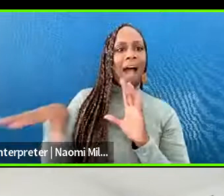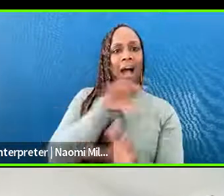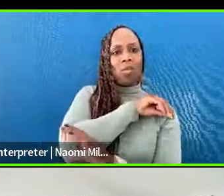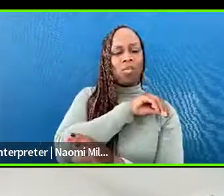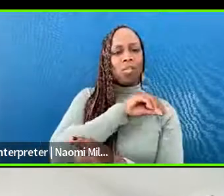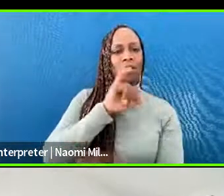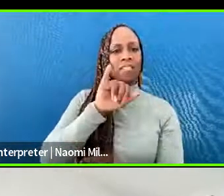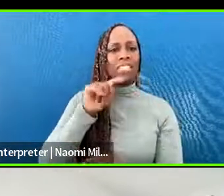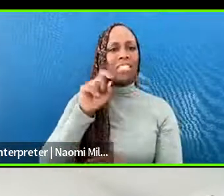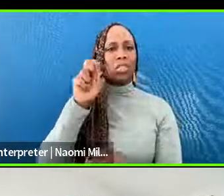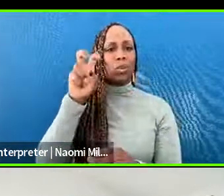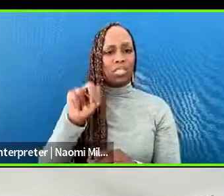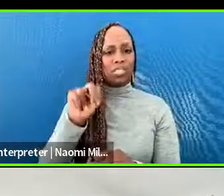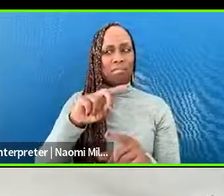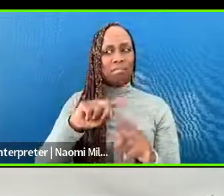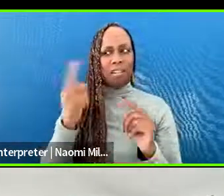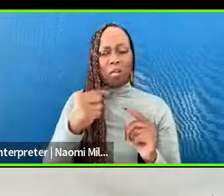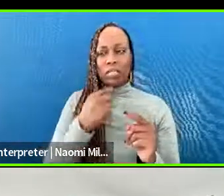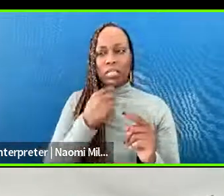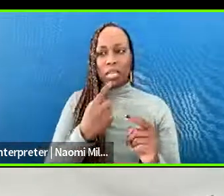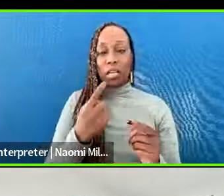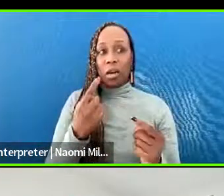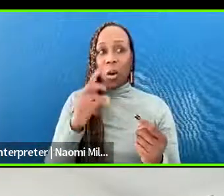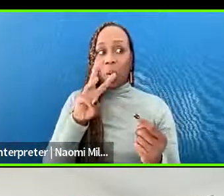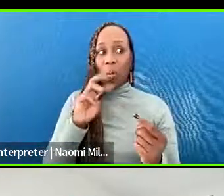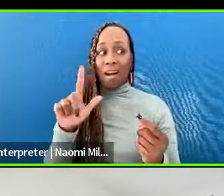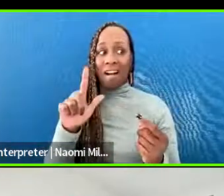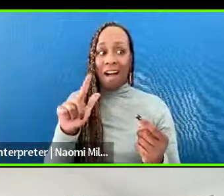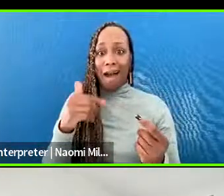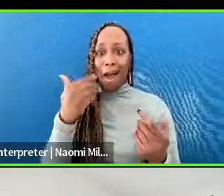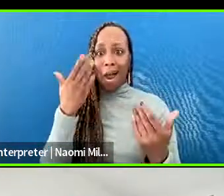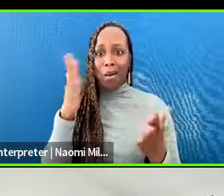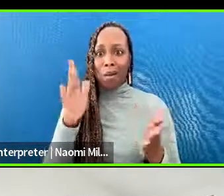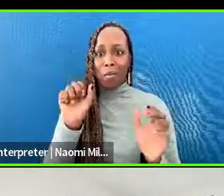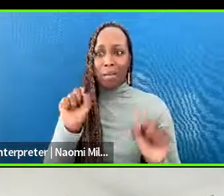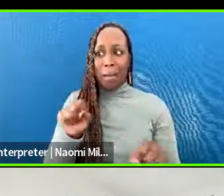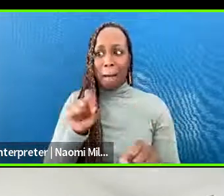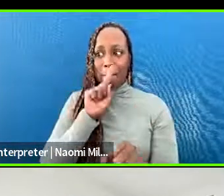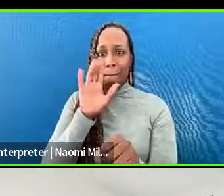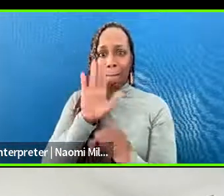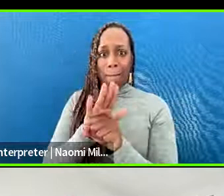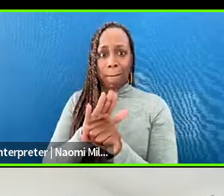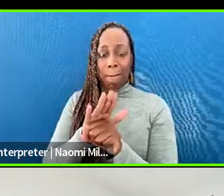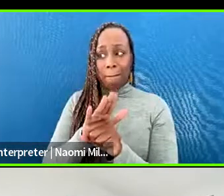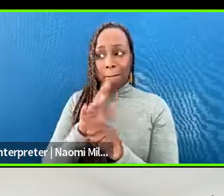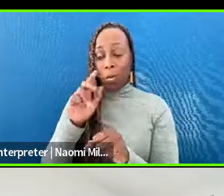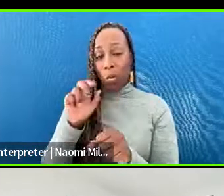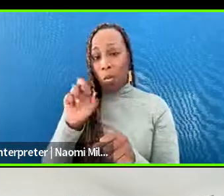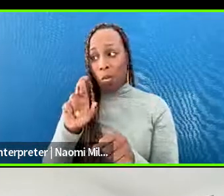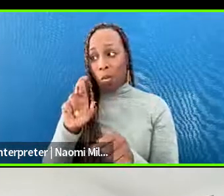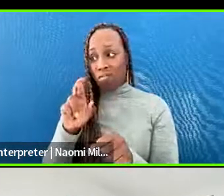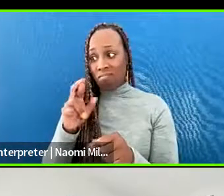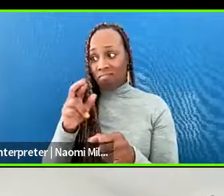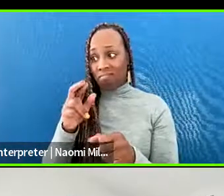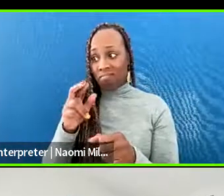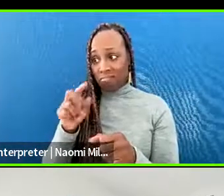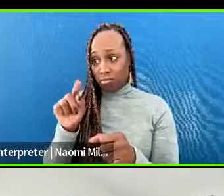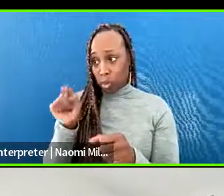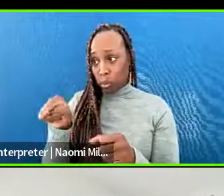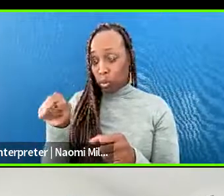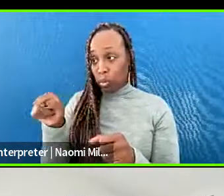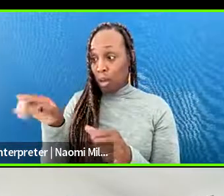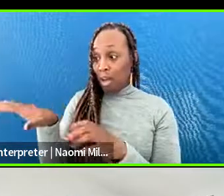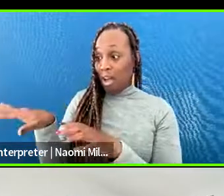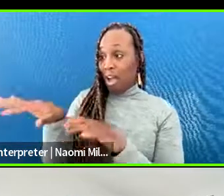always say, well, I actually don't know that we can promise people or guarantee people that they're going to